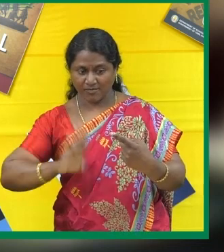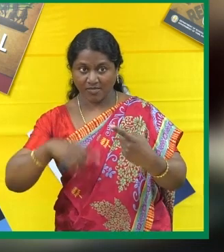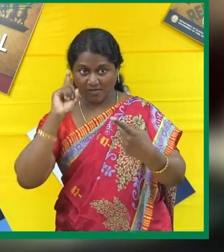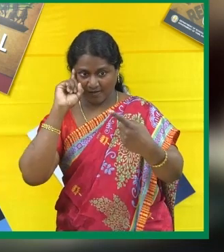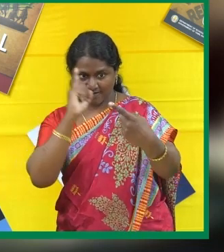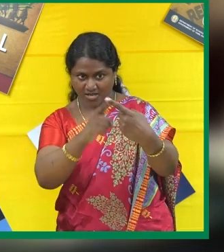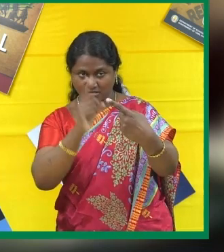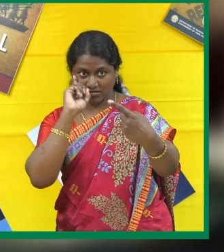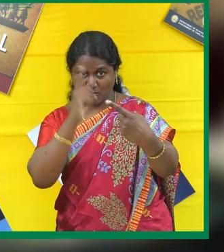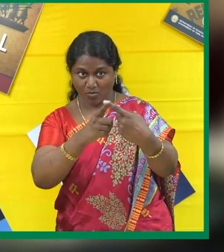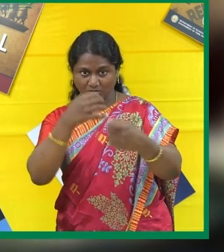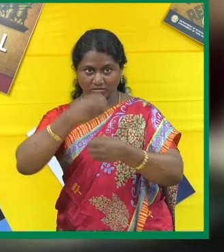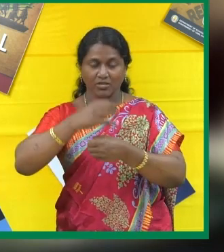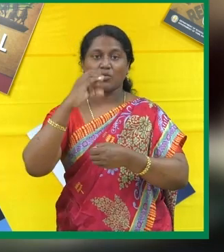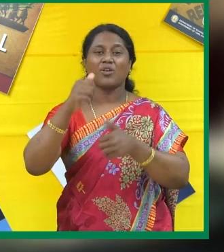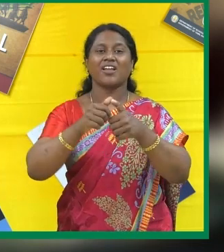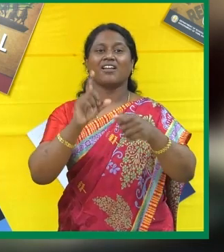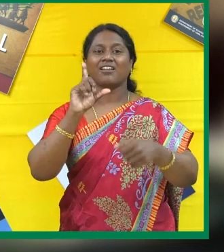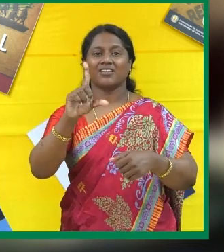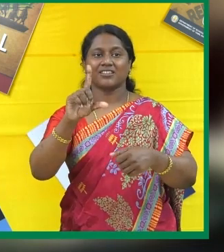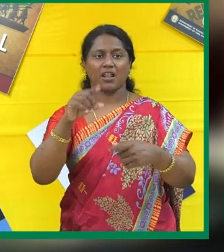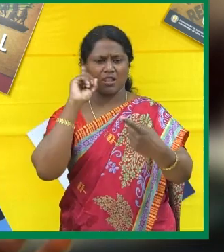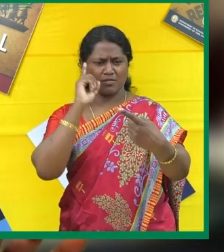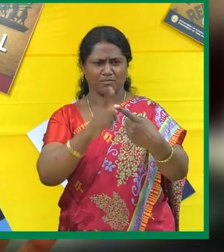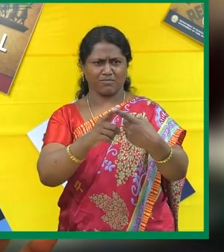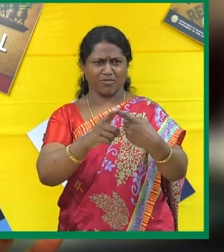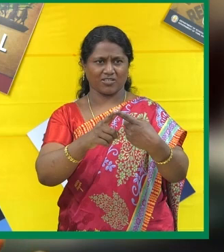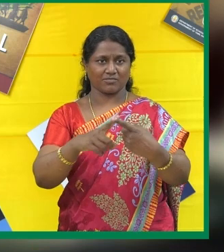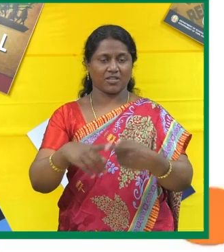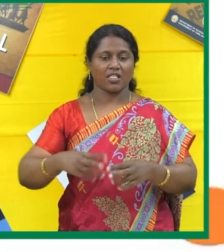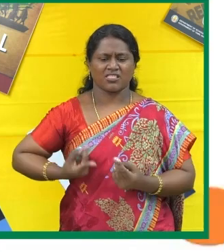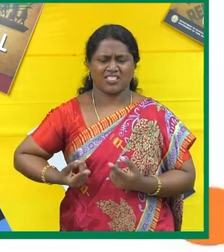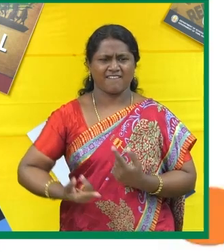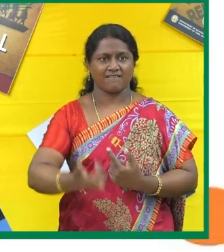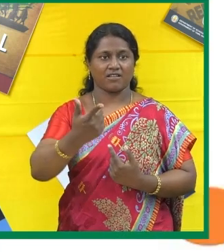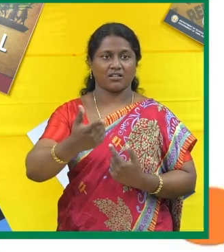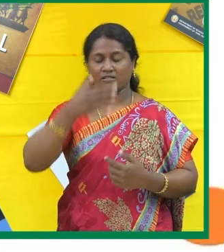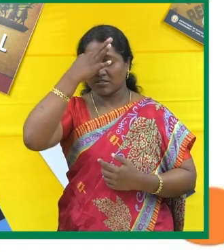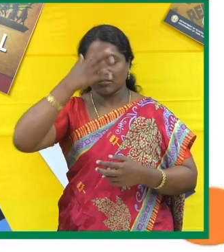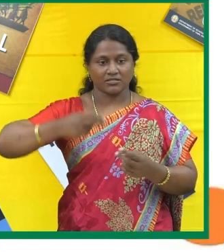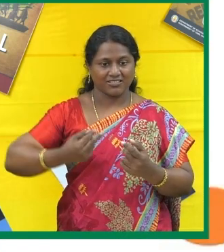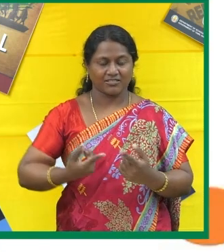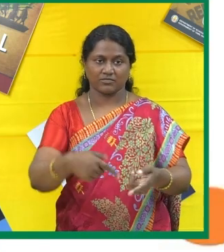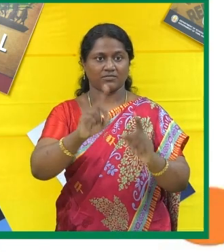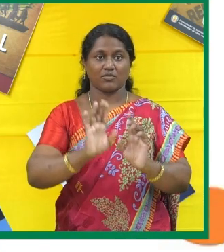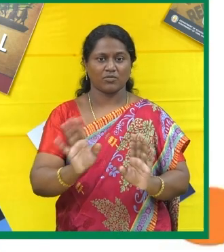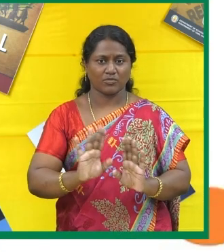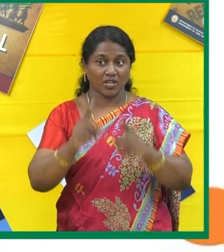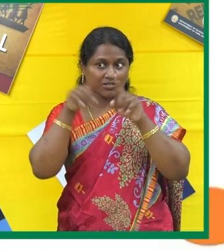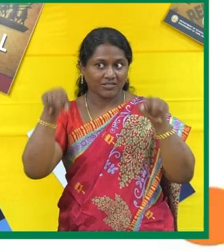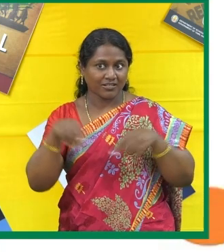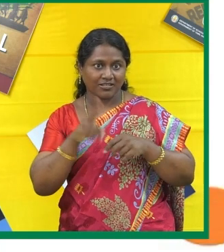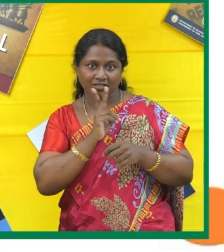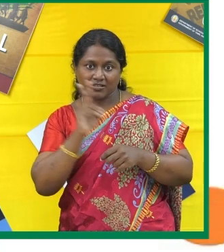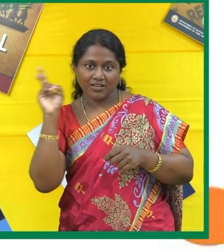to the goal, you move on. Have some relaxation. No need to hurry. See this picture here, two little boys. If they